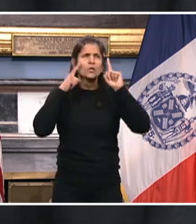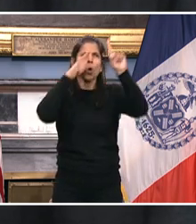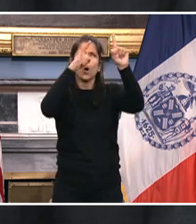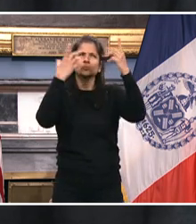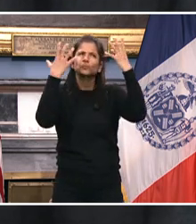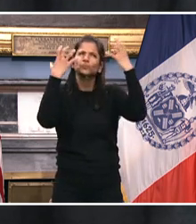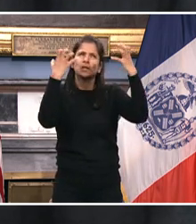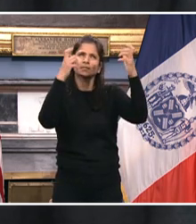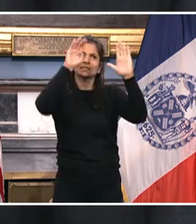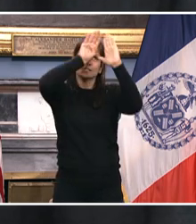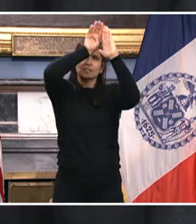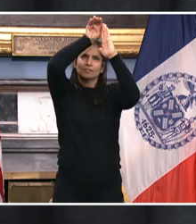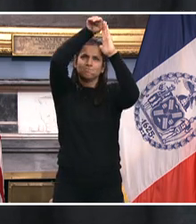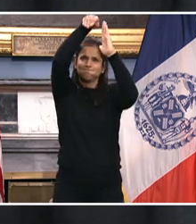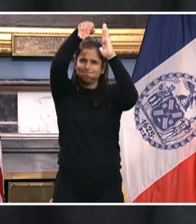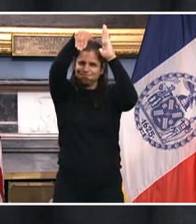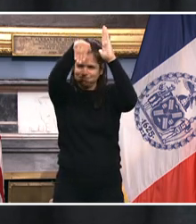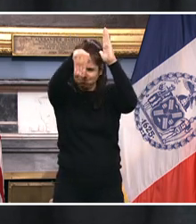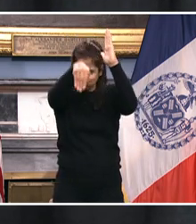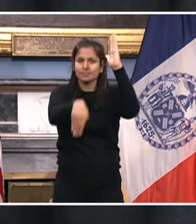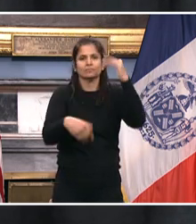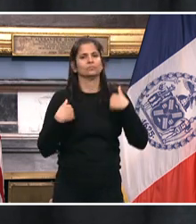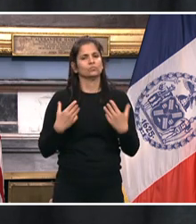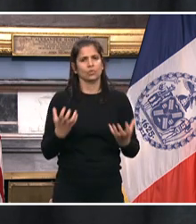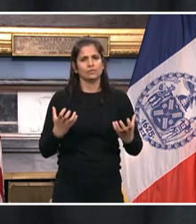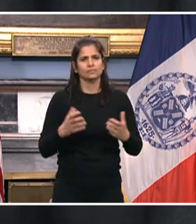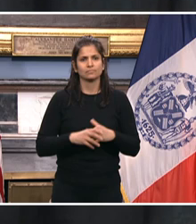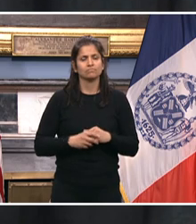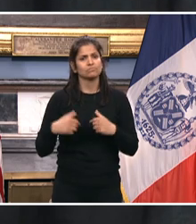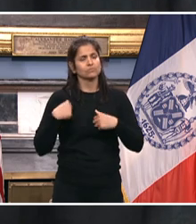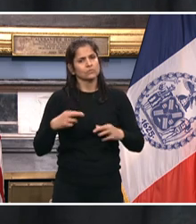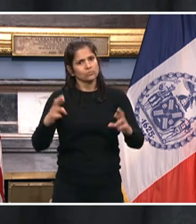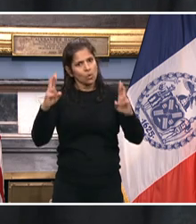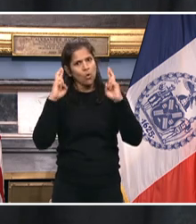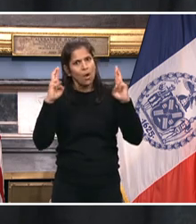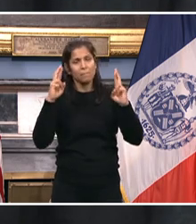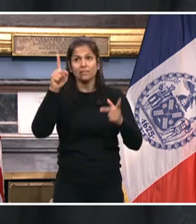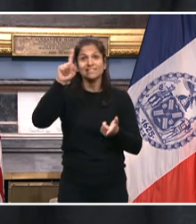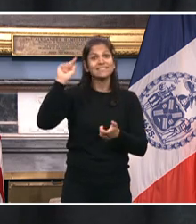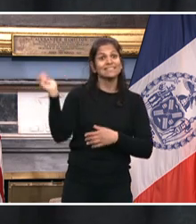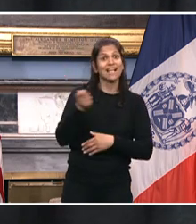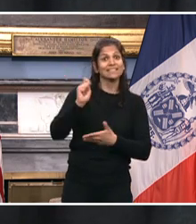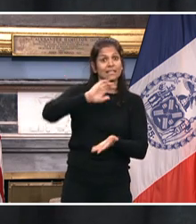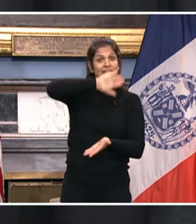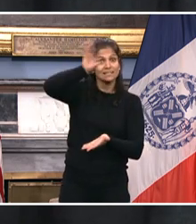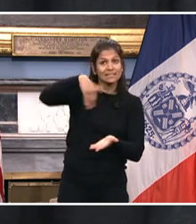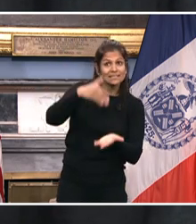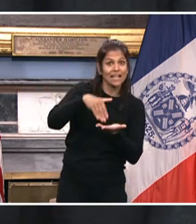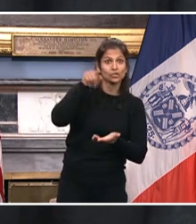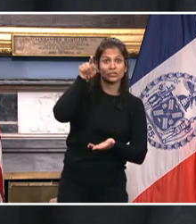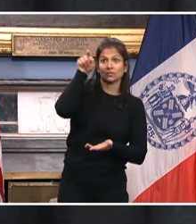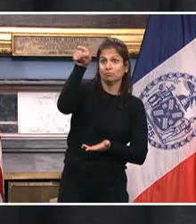place, the fewer of these new hospitals we're going to need, the quicker we get back to normal. So thank you for what